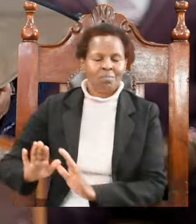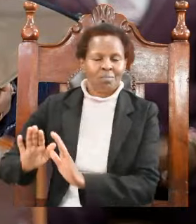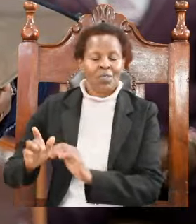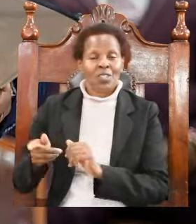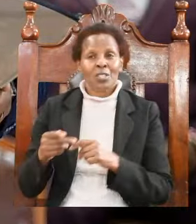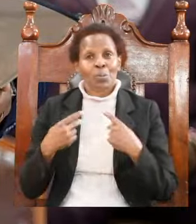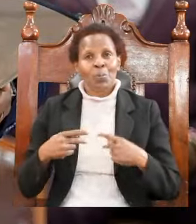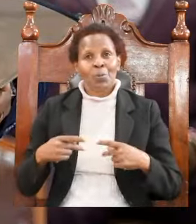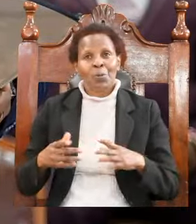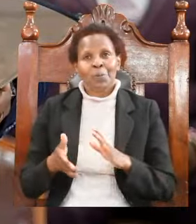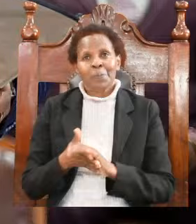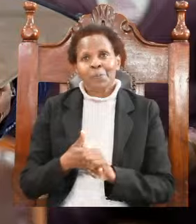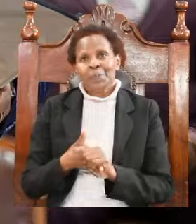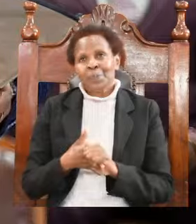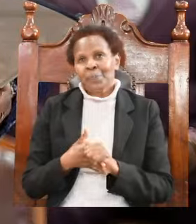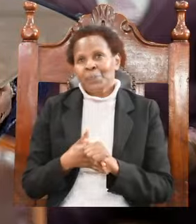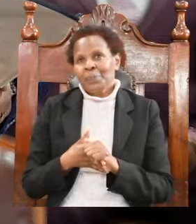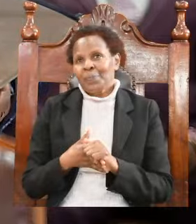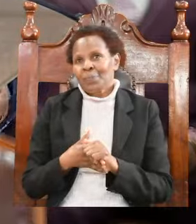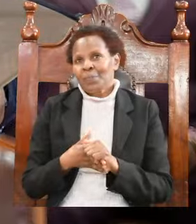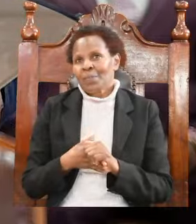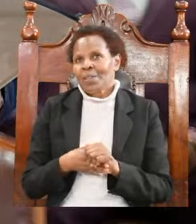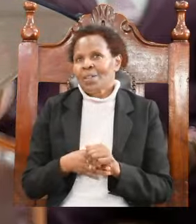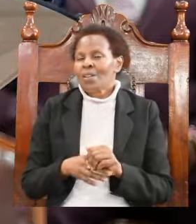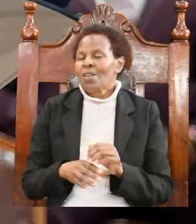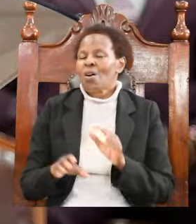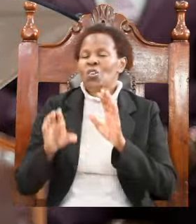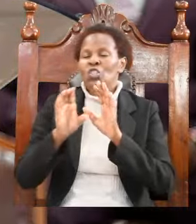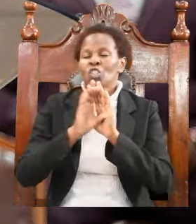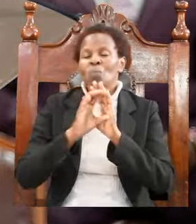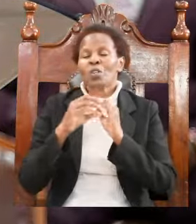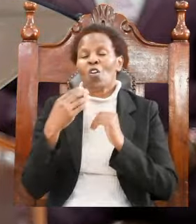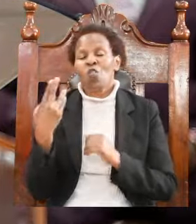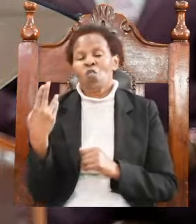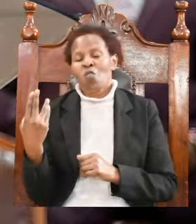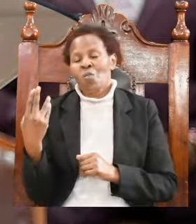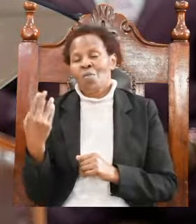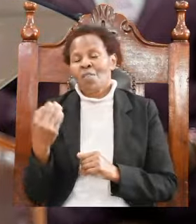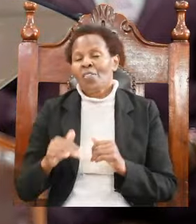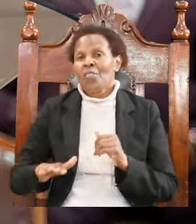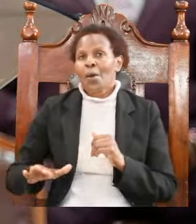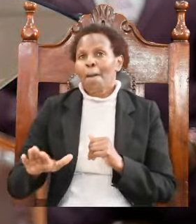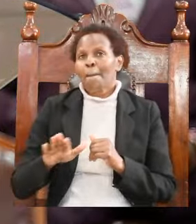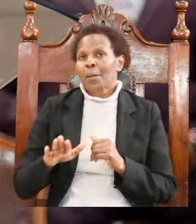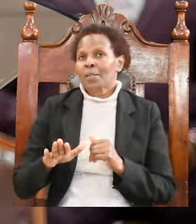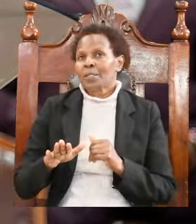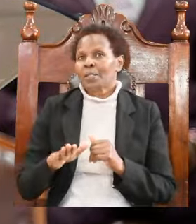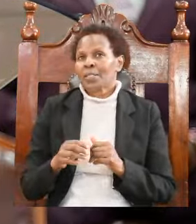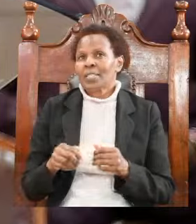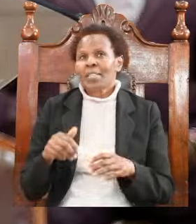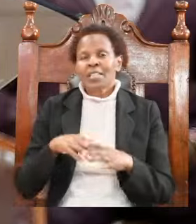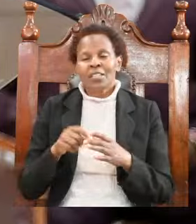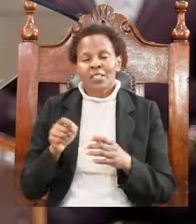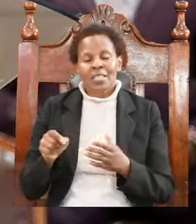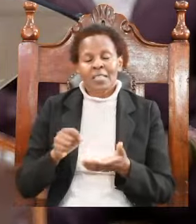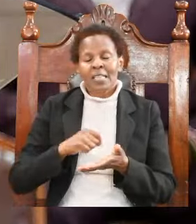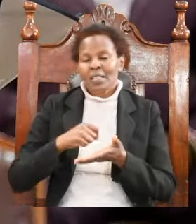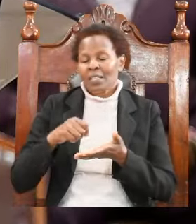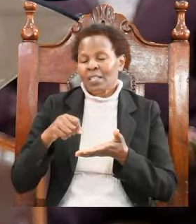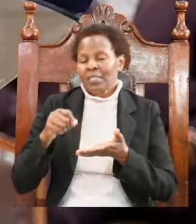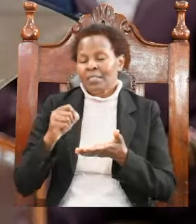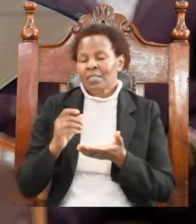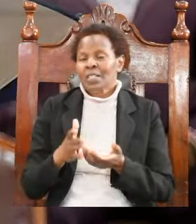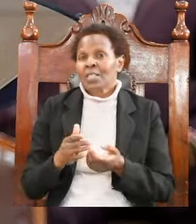people. Now we go to chapter 4. That is the background. And in his letter, he was